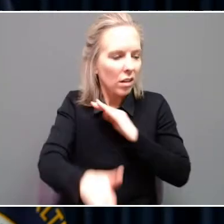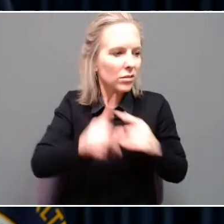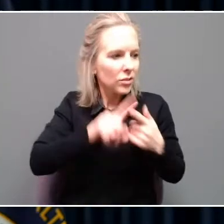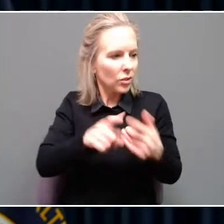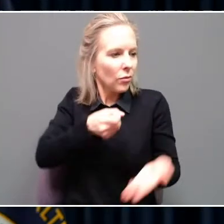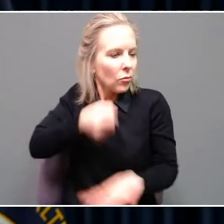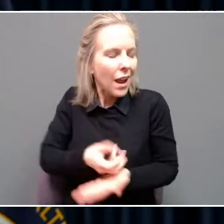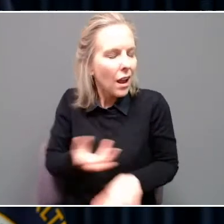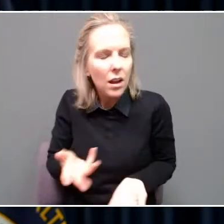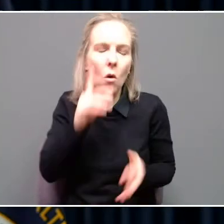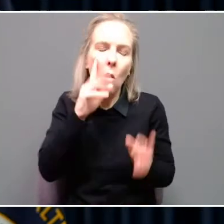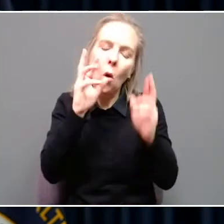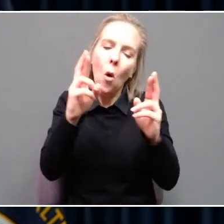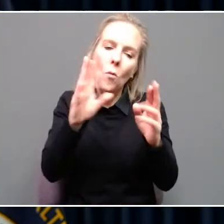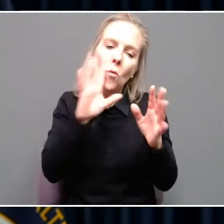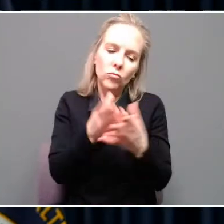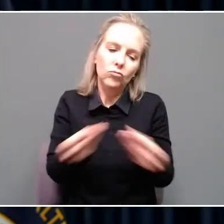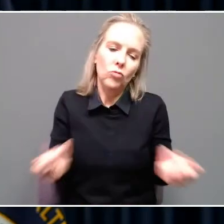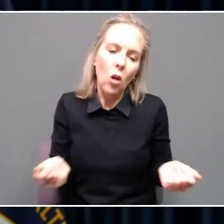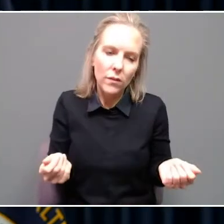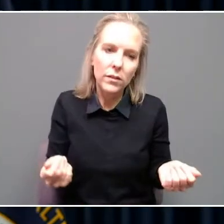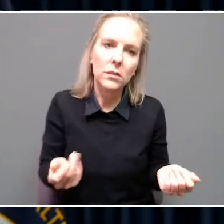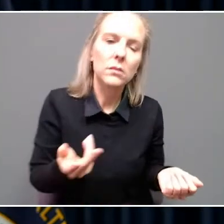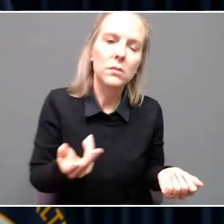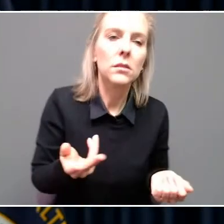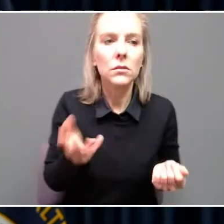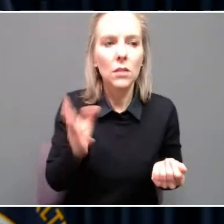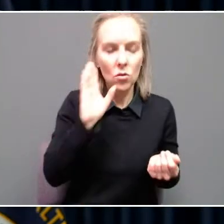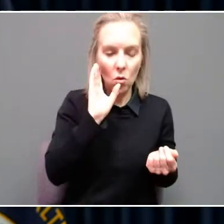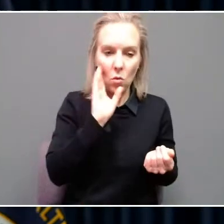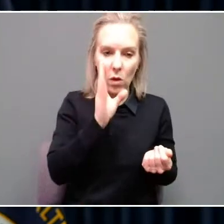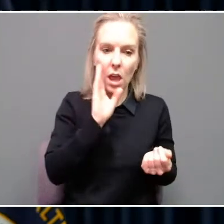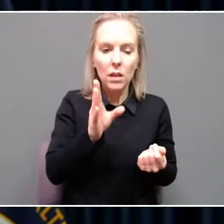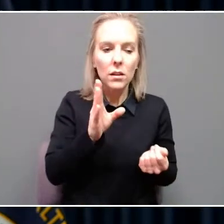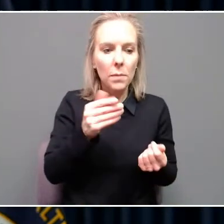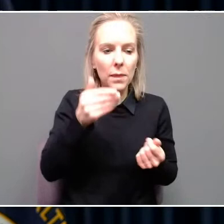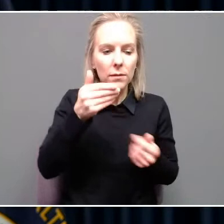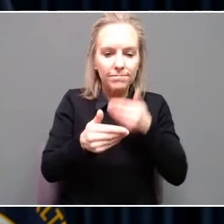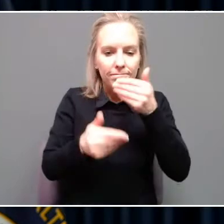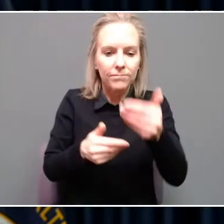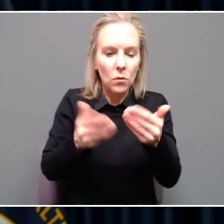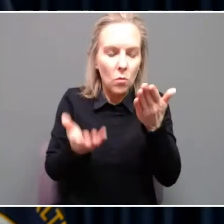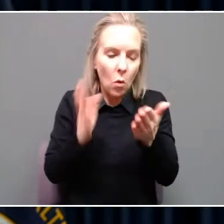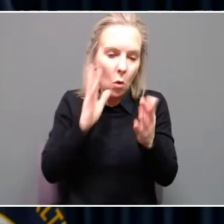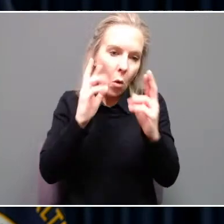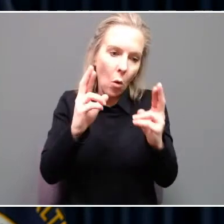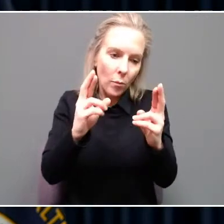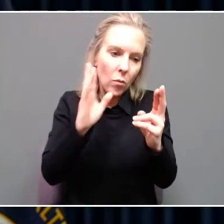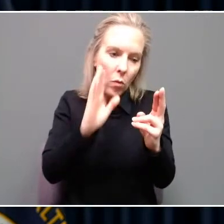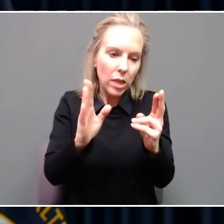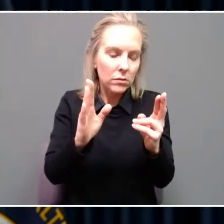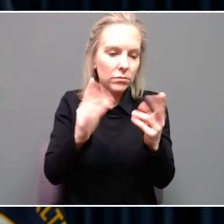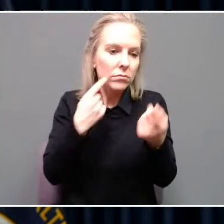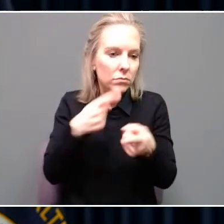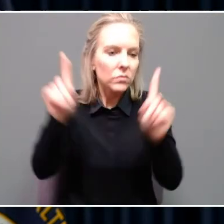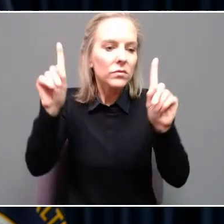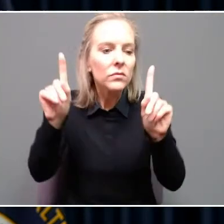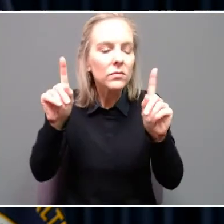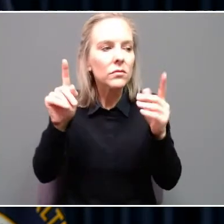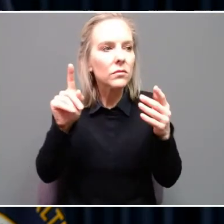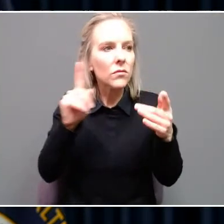gets resolved. We know that there are some steps being taken that may push out the kind of the final date until